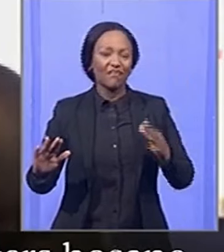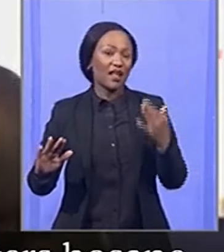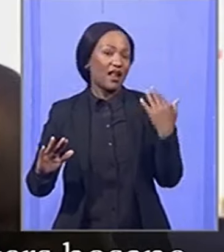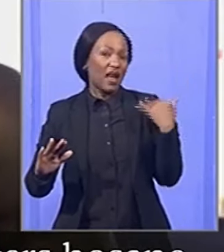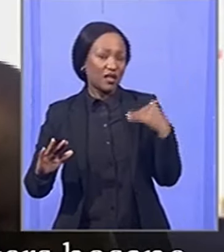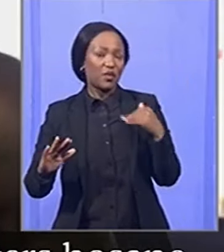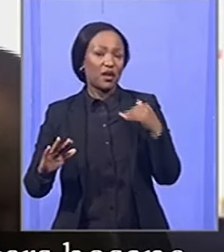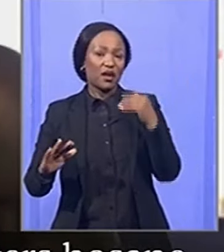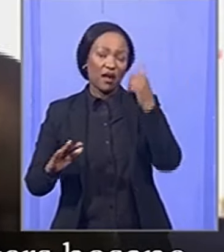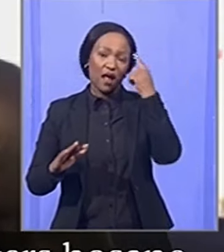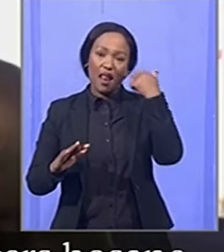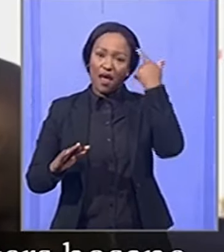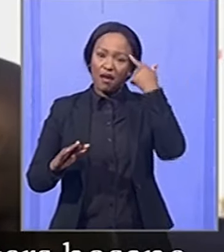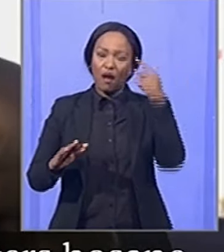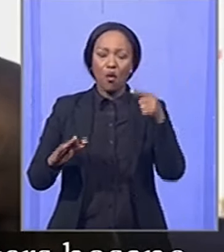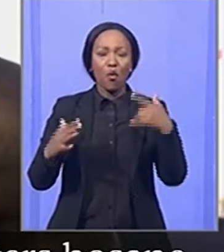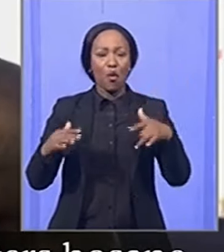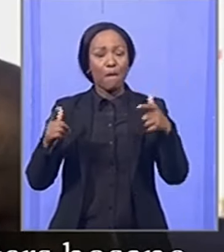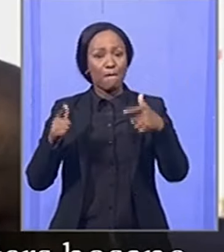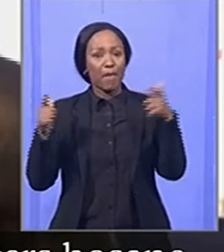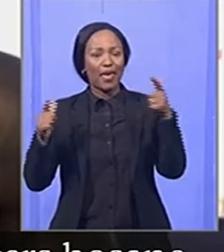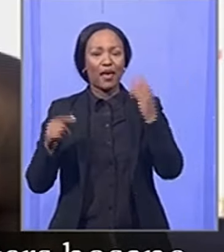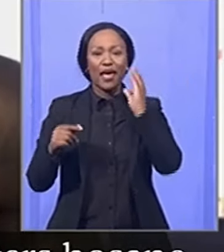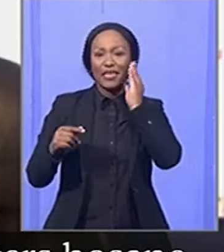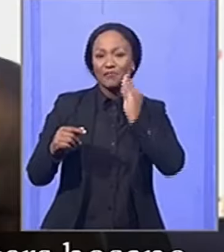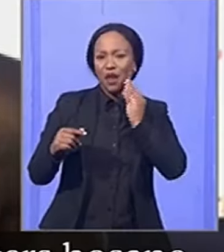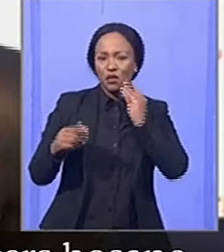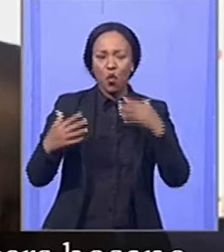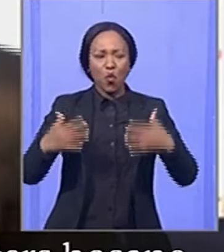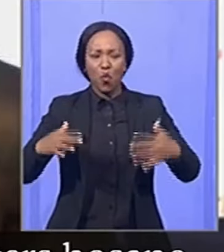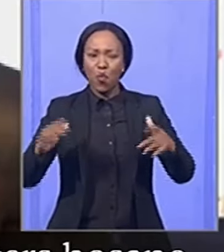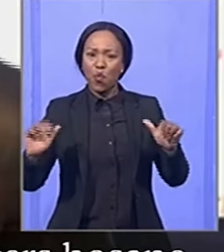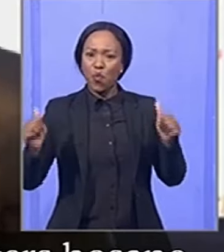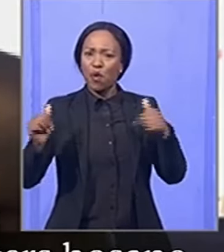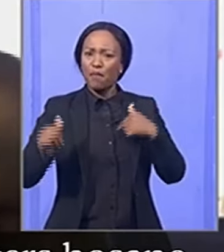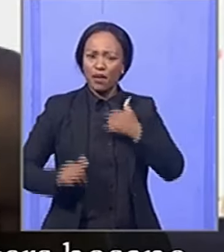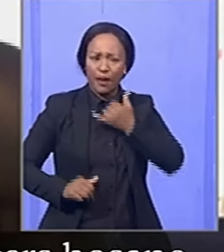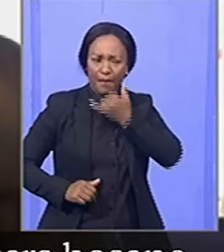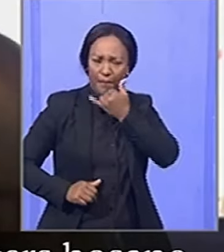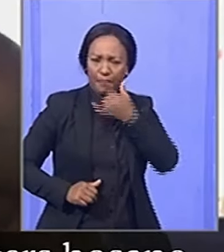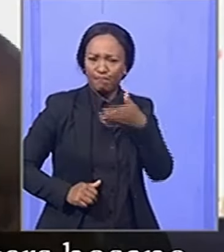also packed like this, and that was a great experience. So I'm happy to be here,